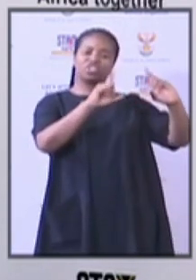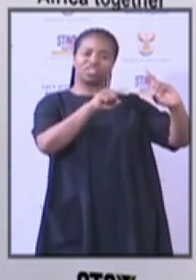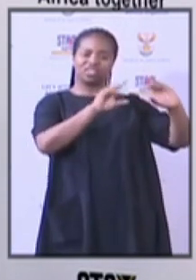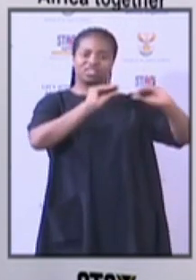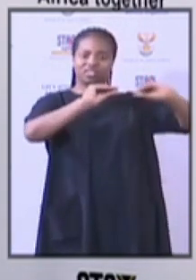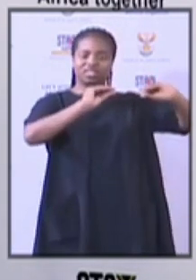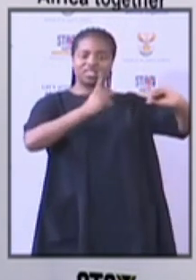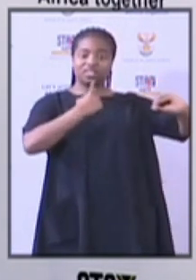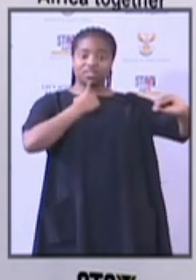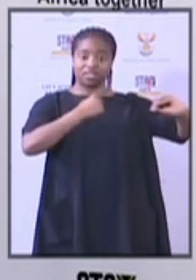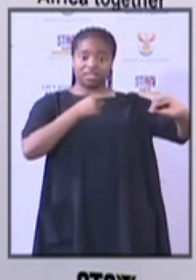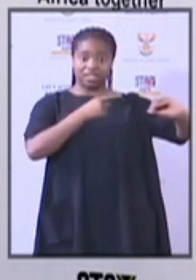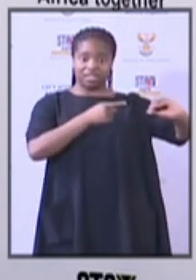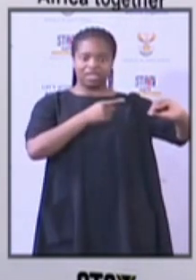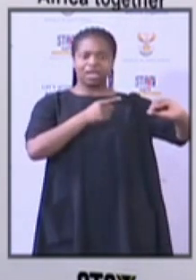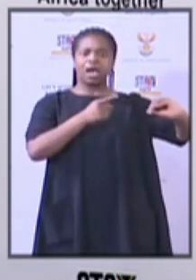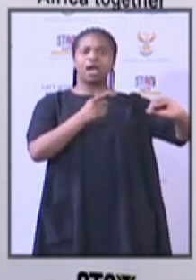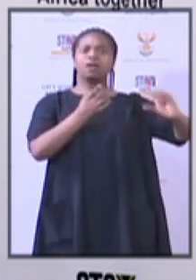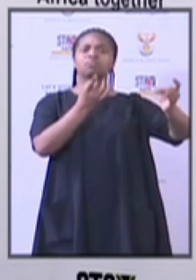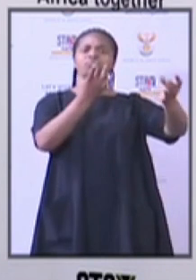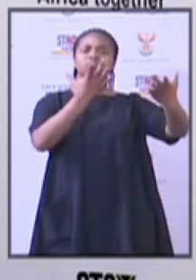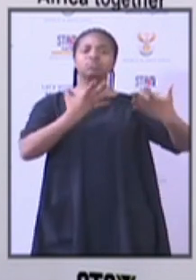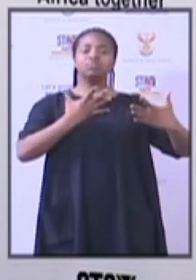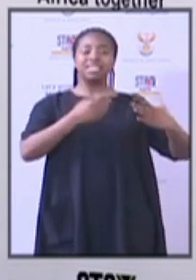that there are